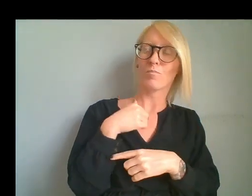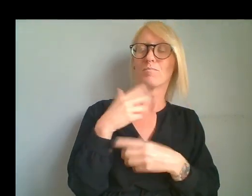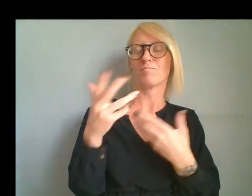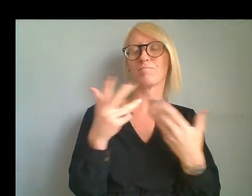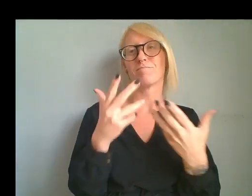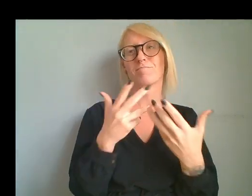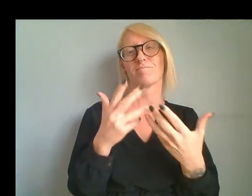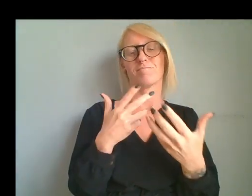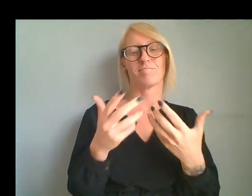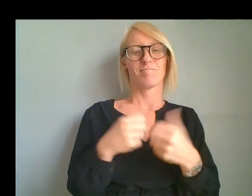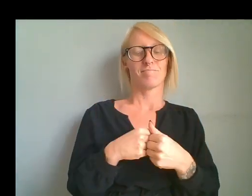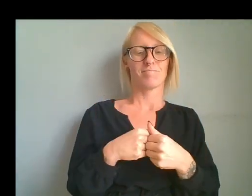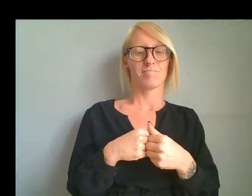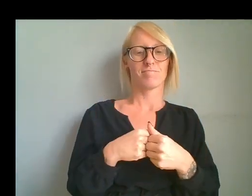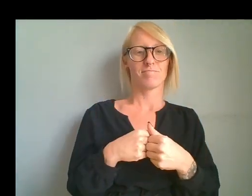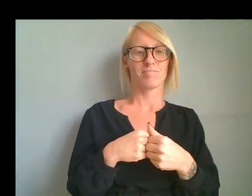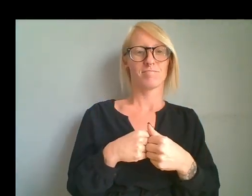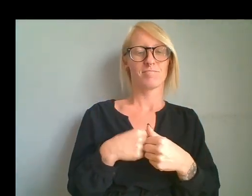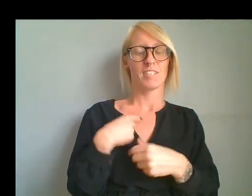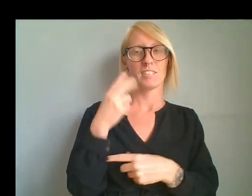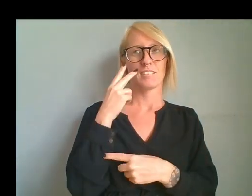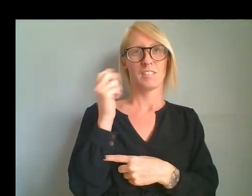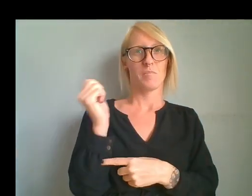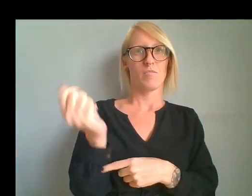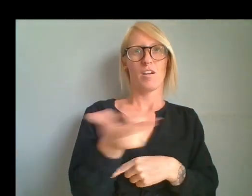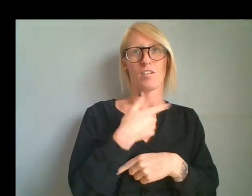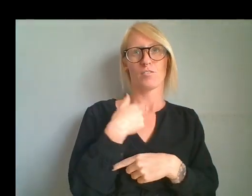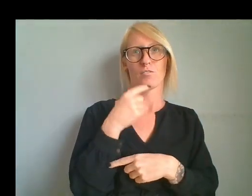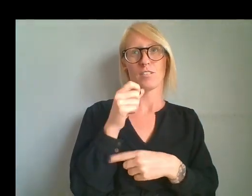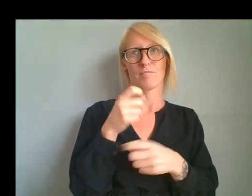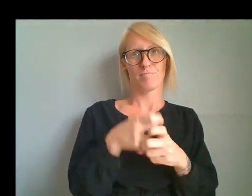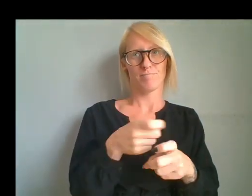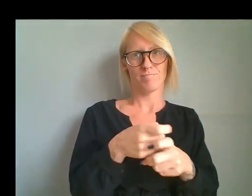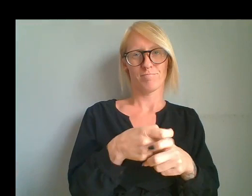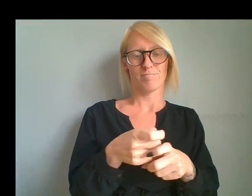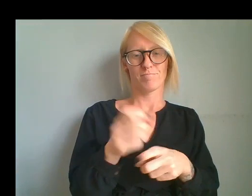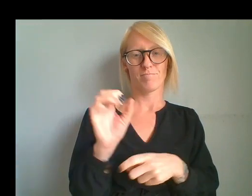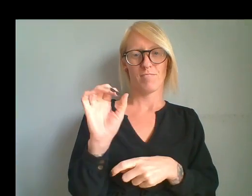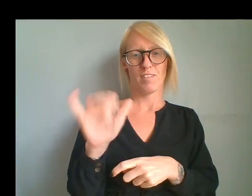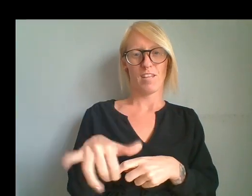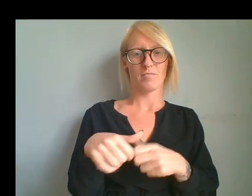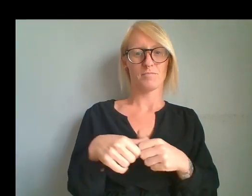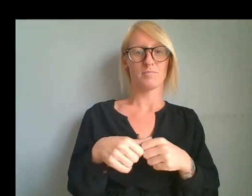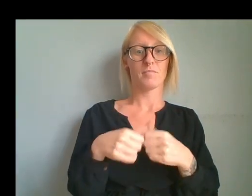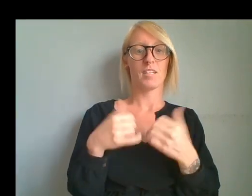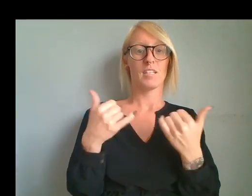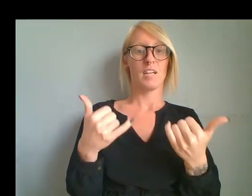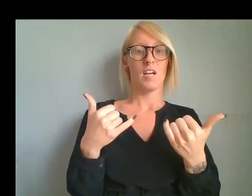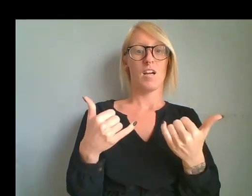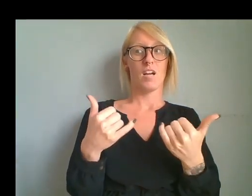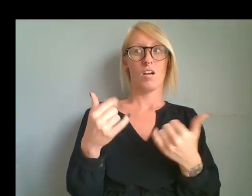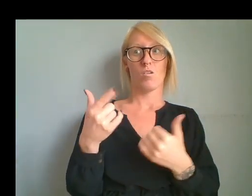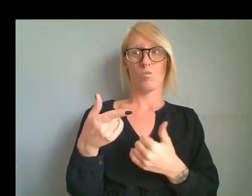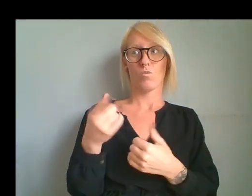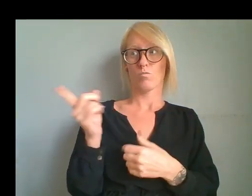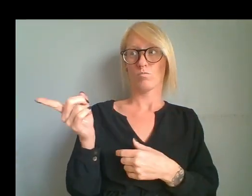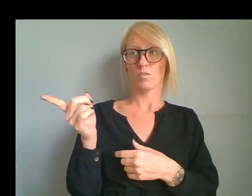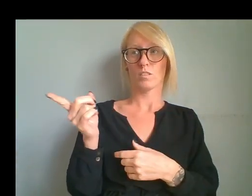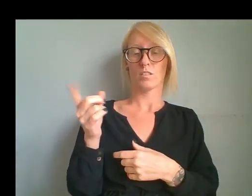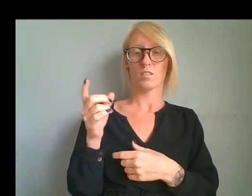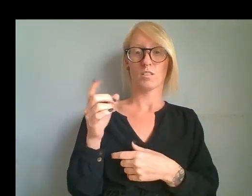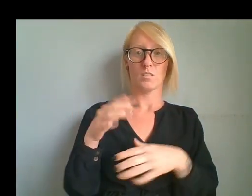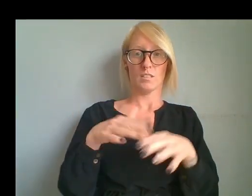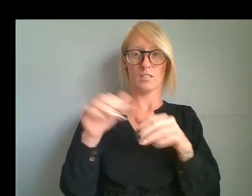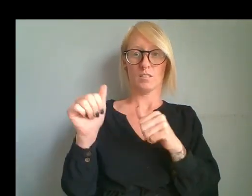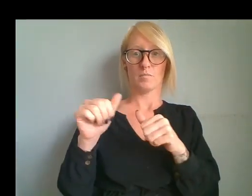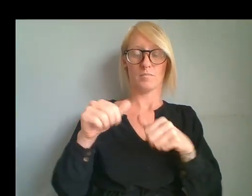bit. So for those of you who see him around, you can make fun of him for that. But what happens is when George sends something out on Twitter, I have